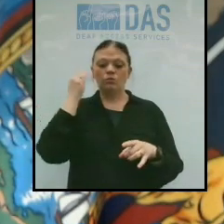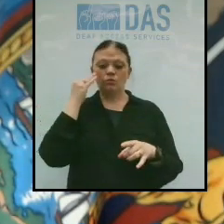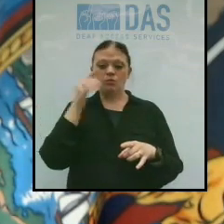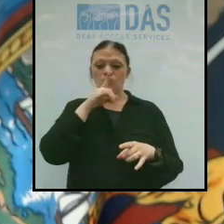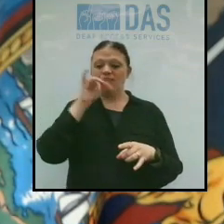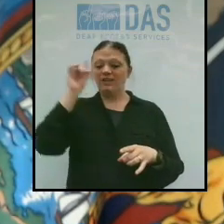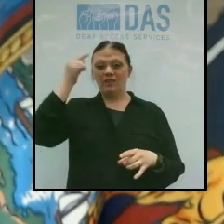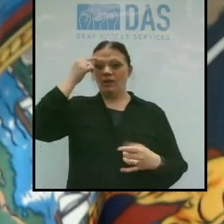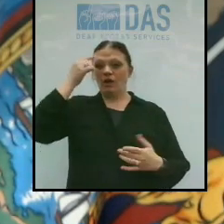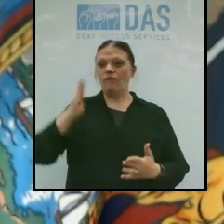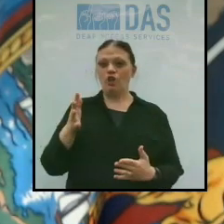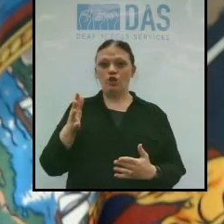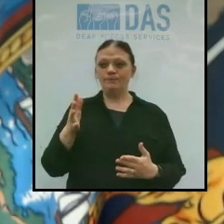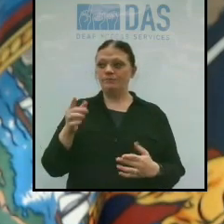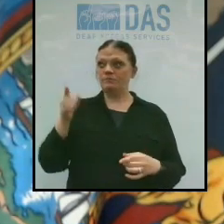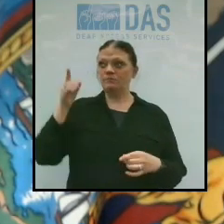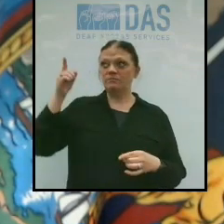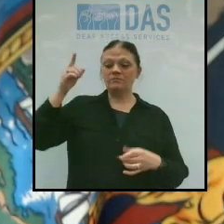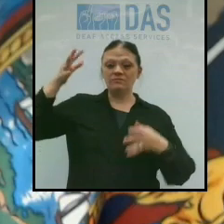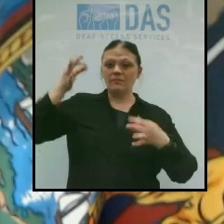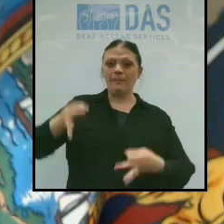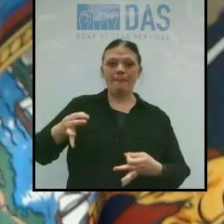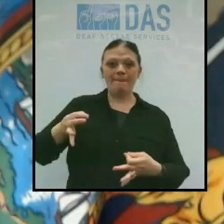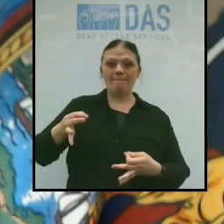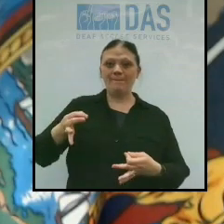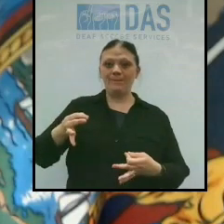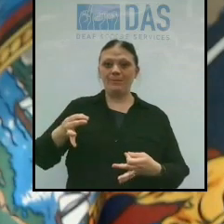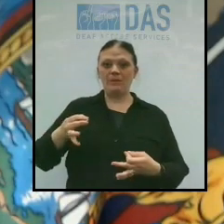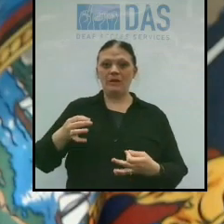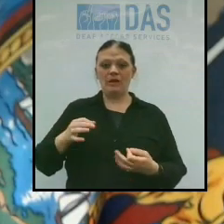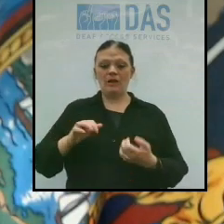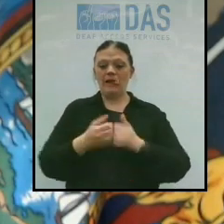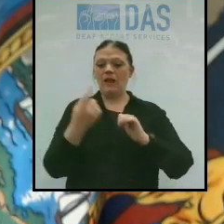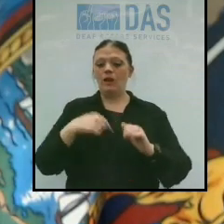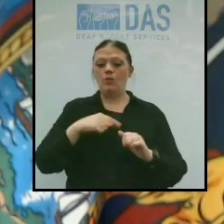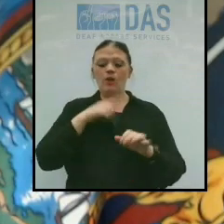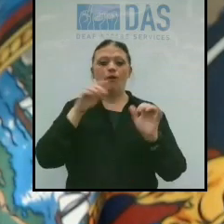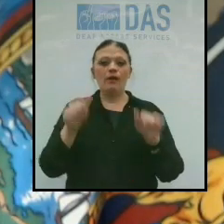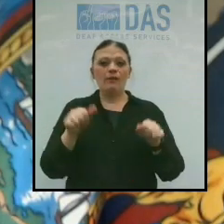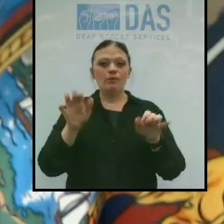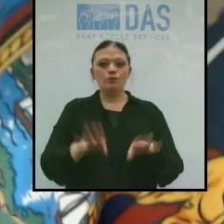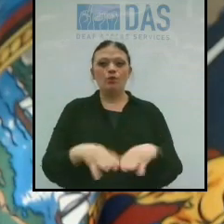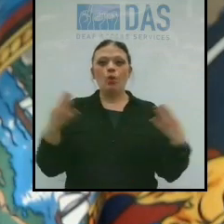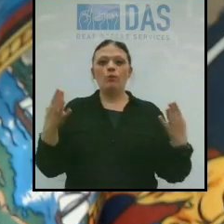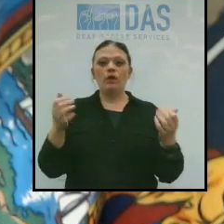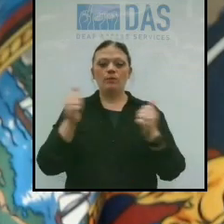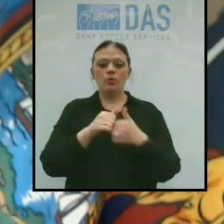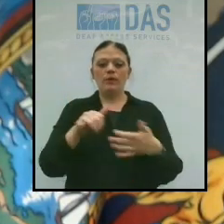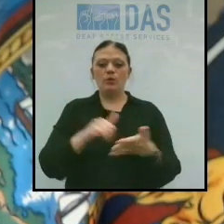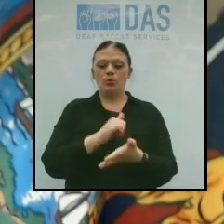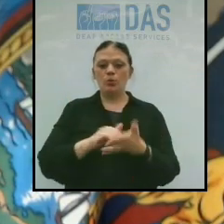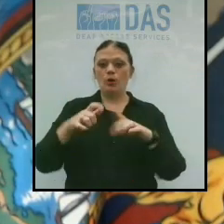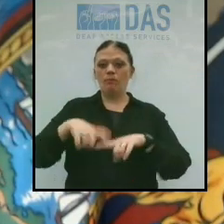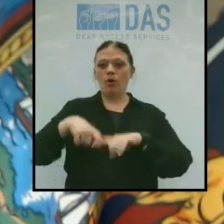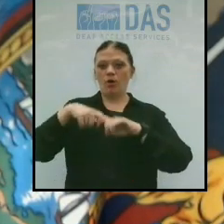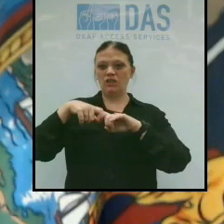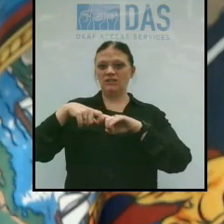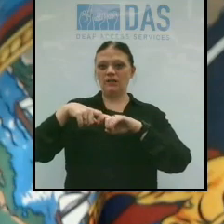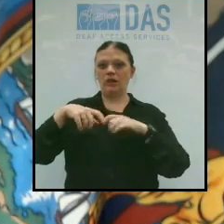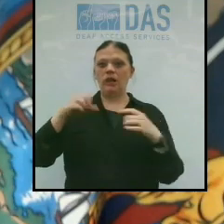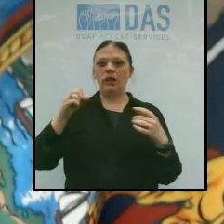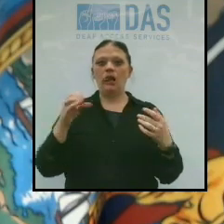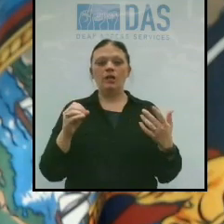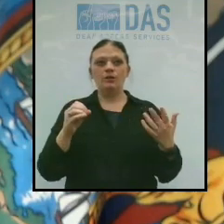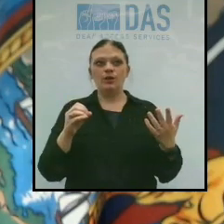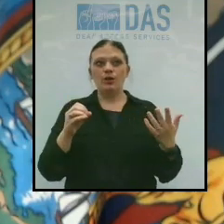really the governor is dictating about how we are going to be able to open up with New York pause. So